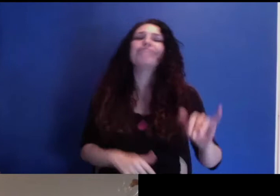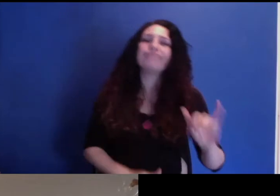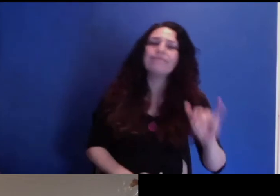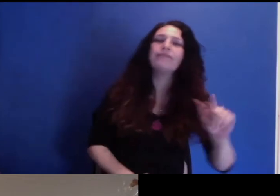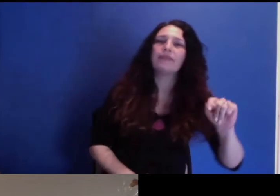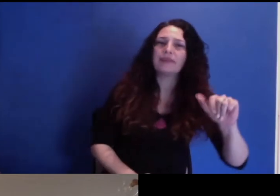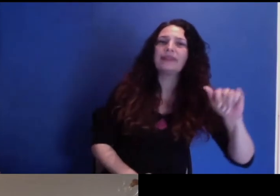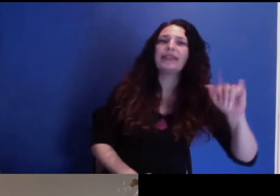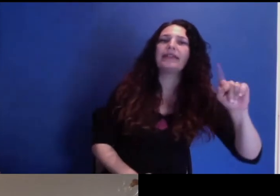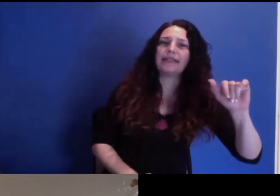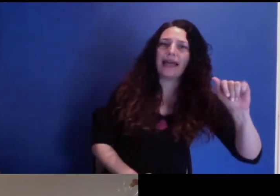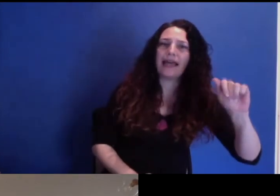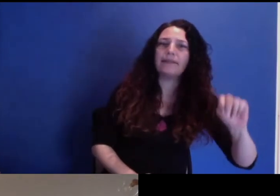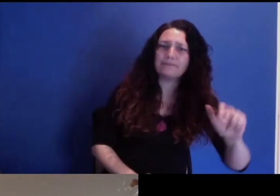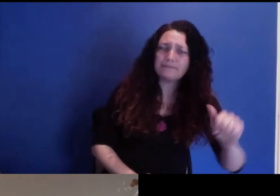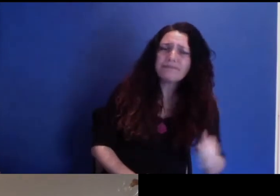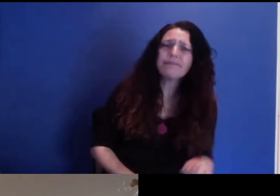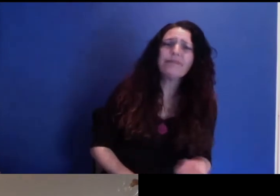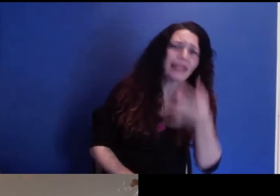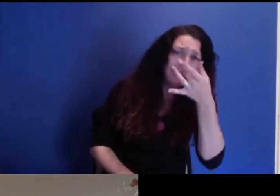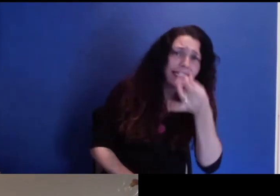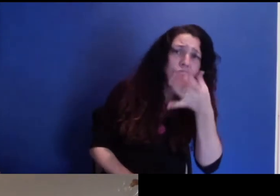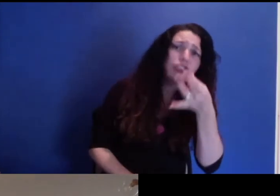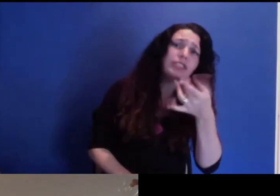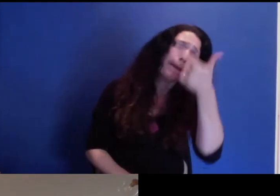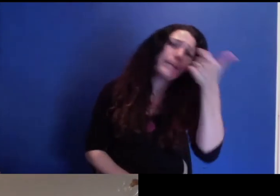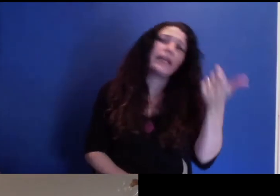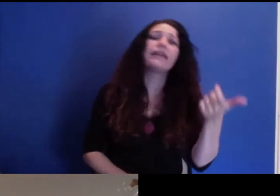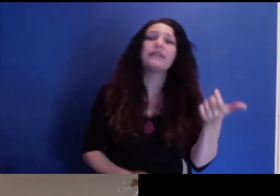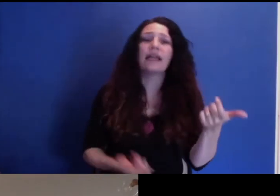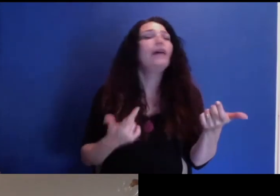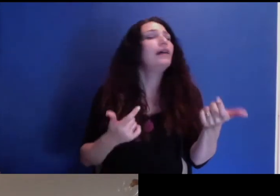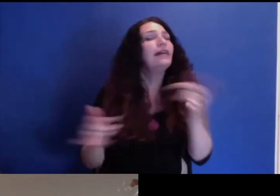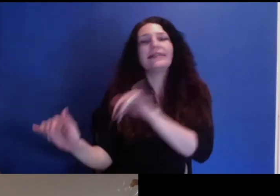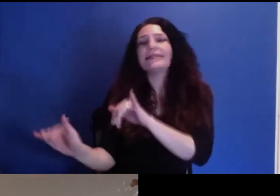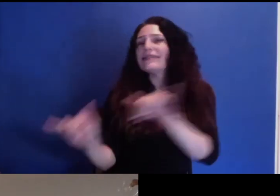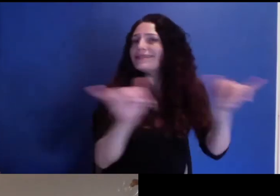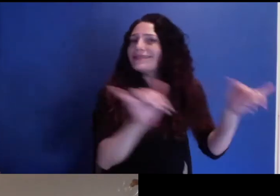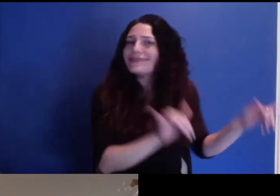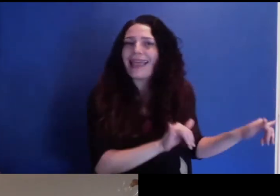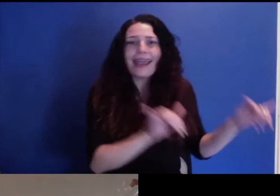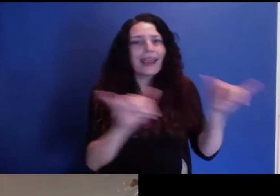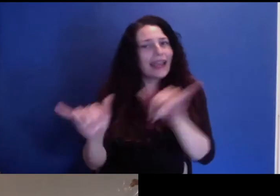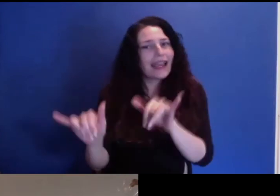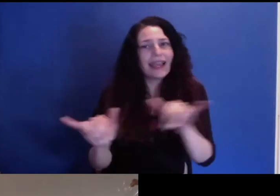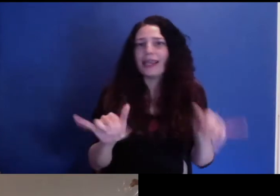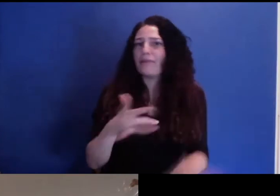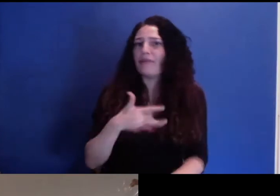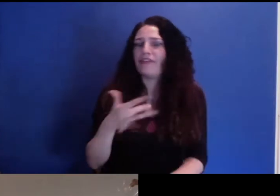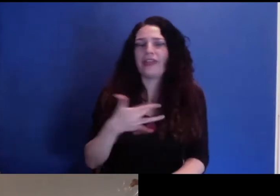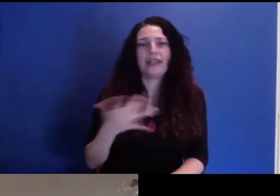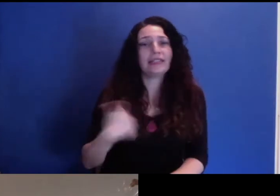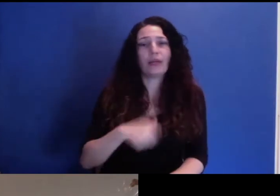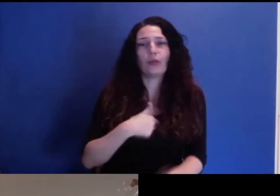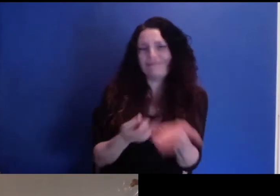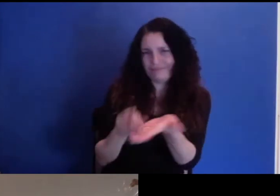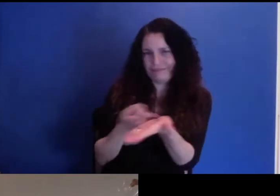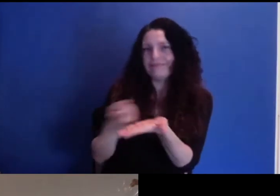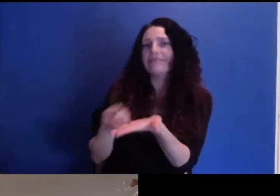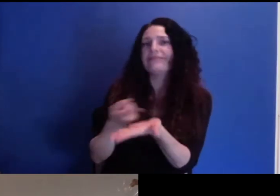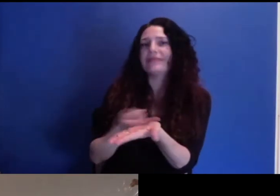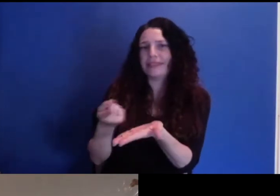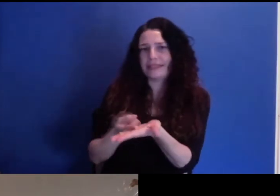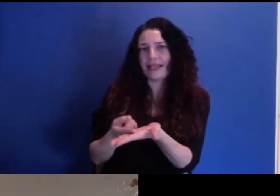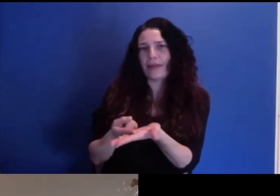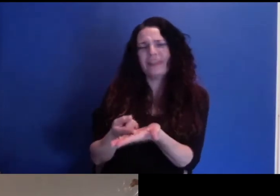that's interesting because I've kind of have those very same feelings, and we've talked about this before of not seeing yourself